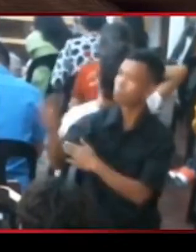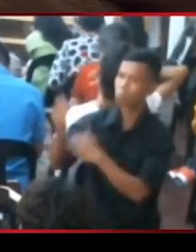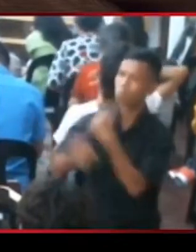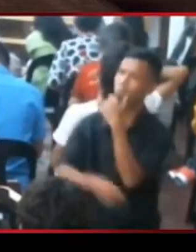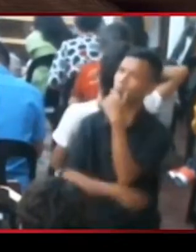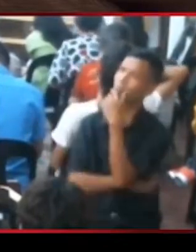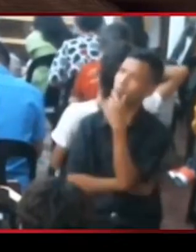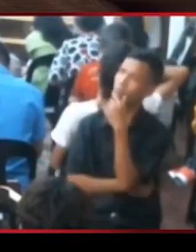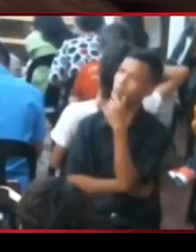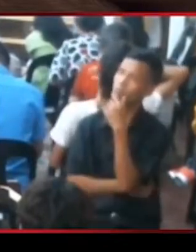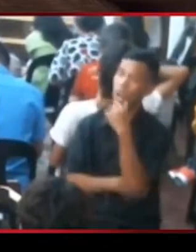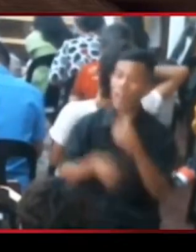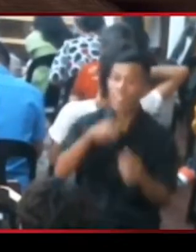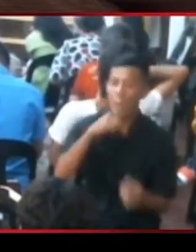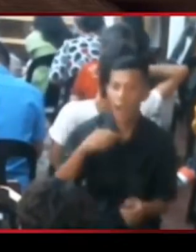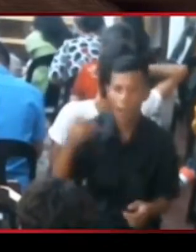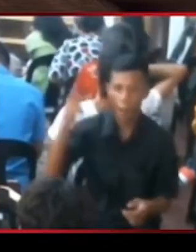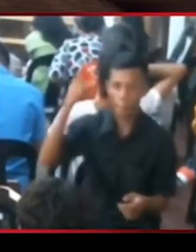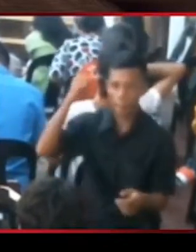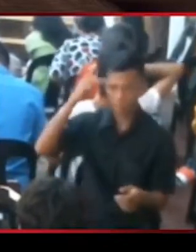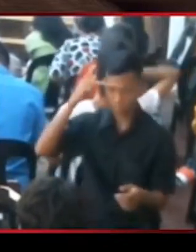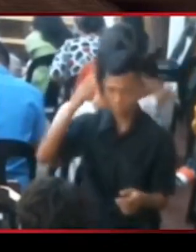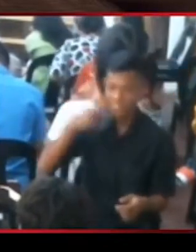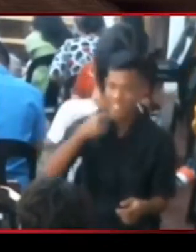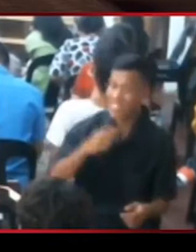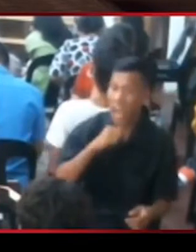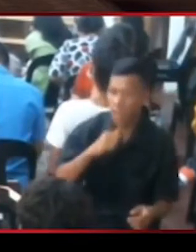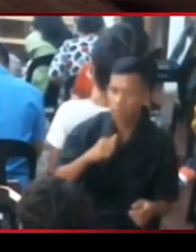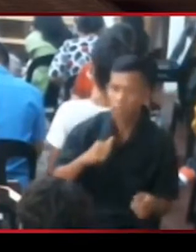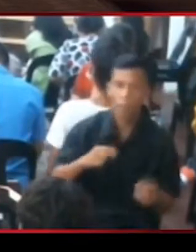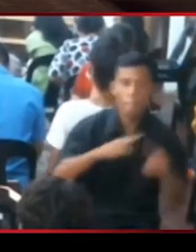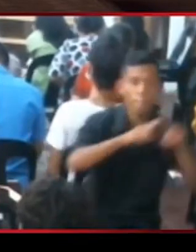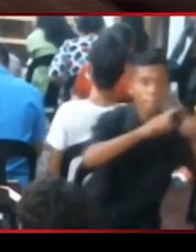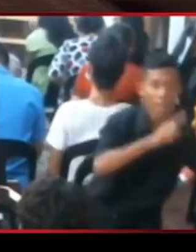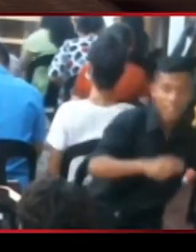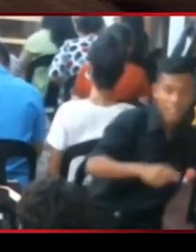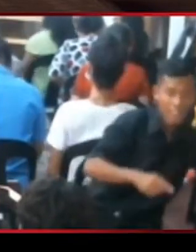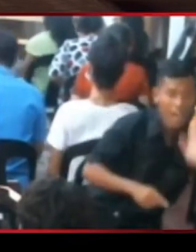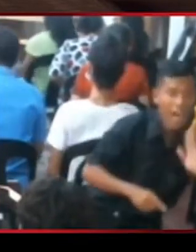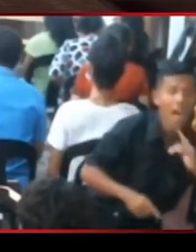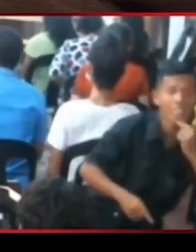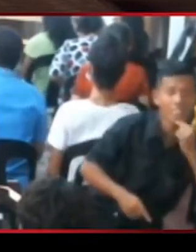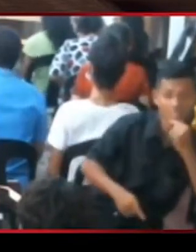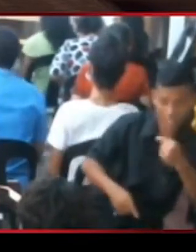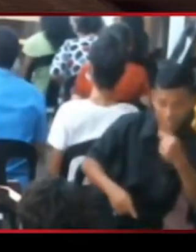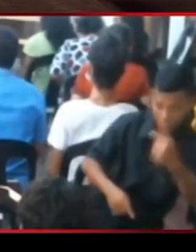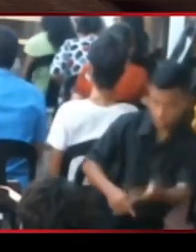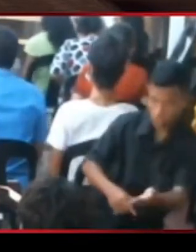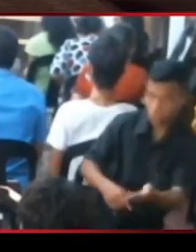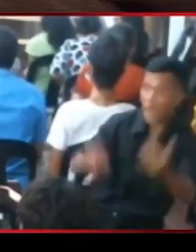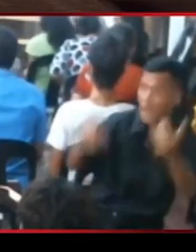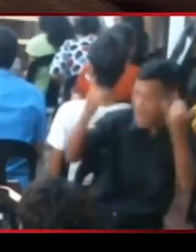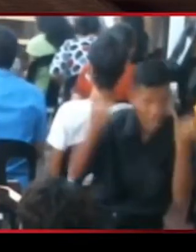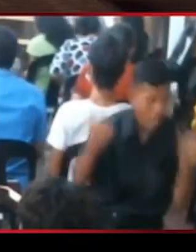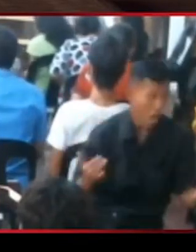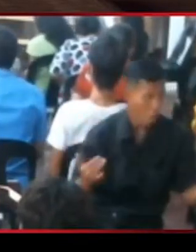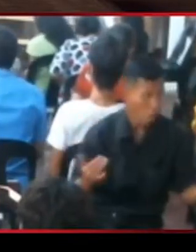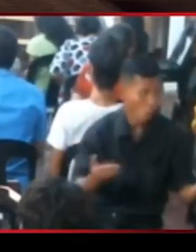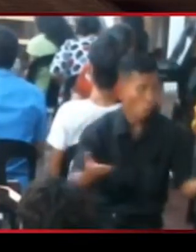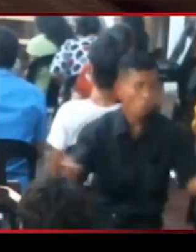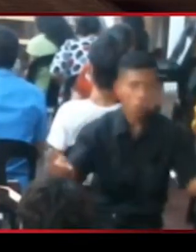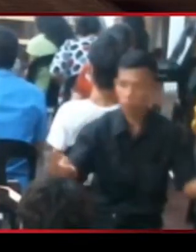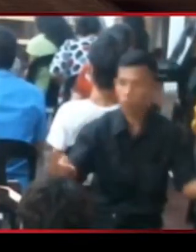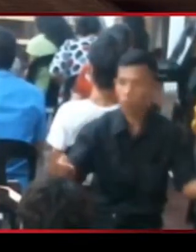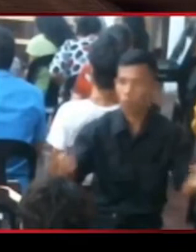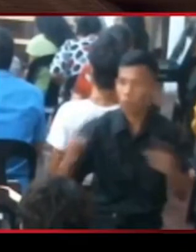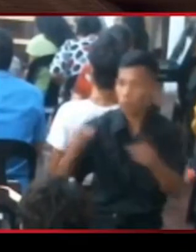It's not what Pastor said. It's what God is trying to tell you right now. Out